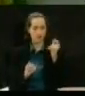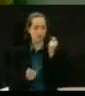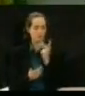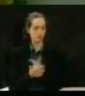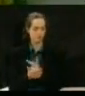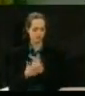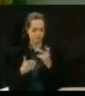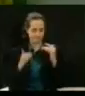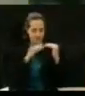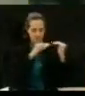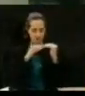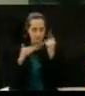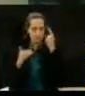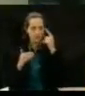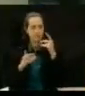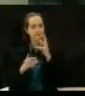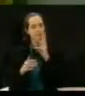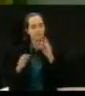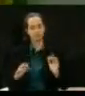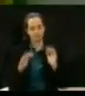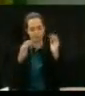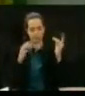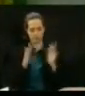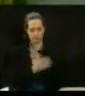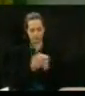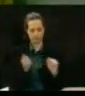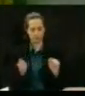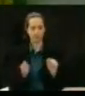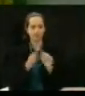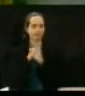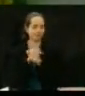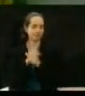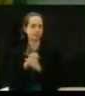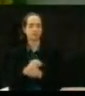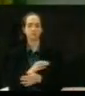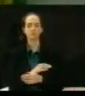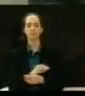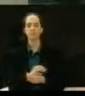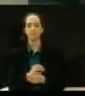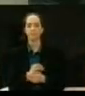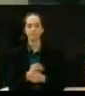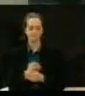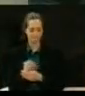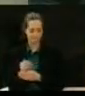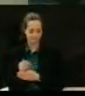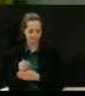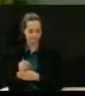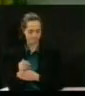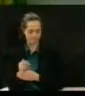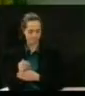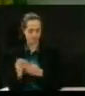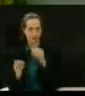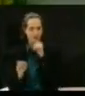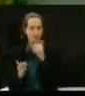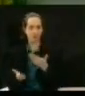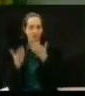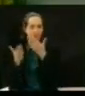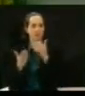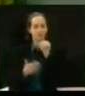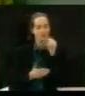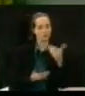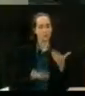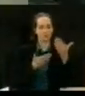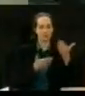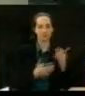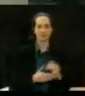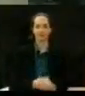Intergovernmental. Intergovernmental voted 9-0 for no recommendation. Finance Committee. 10-0, no recommendation. Do we have a motion?